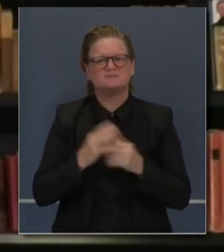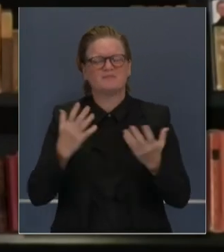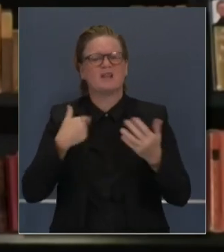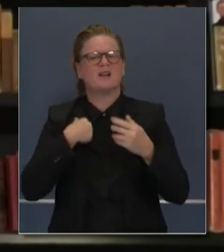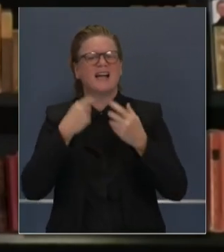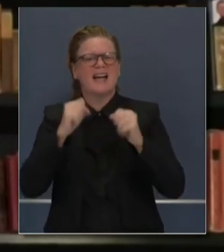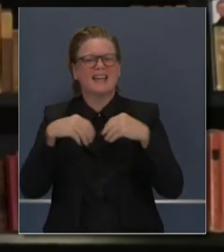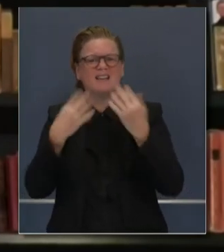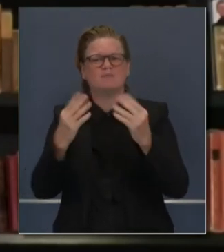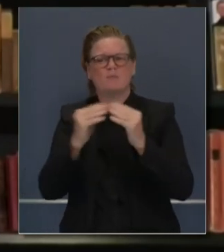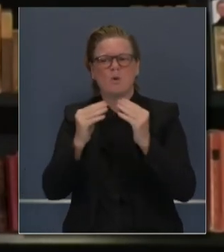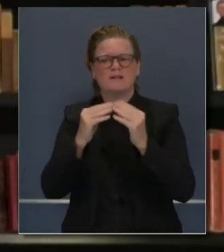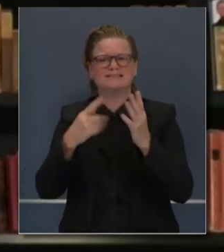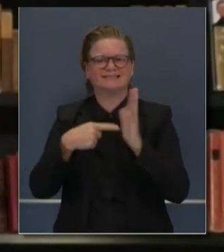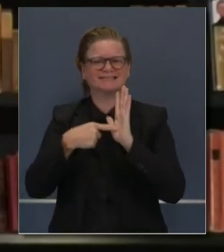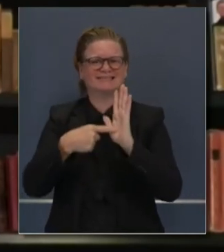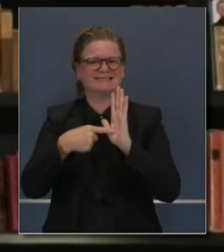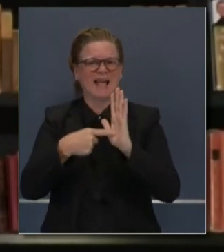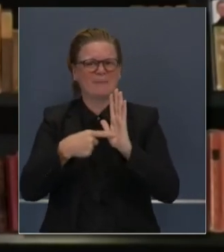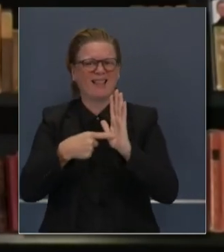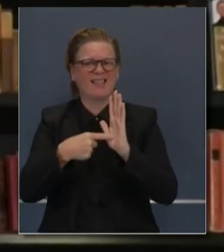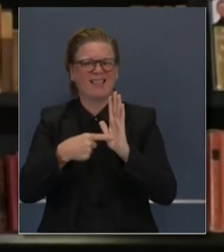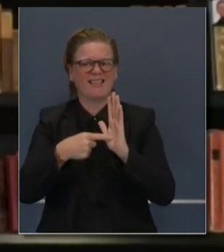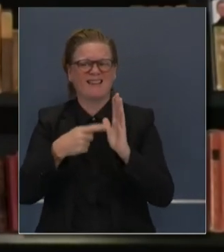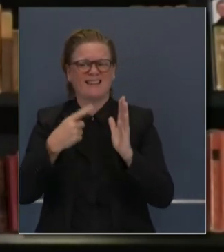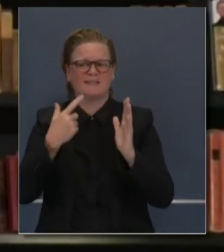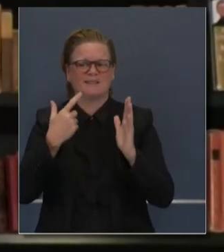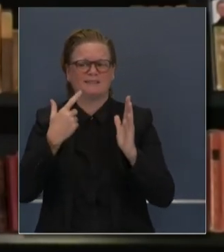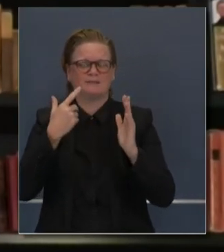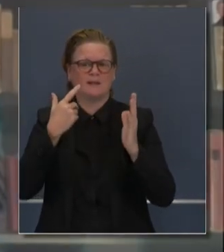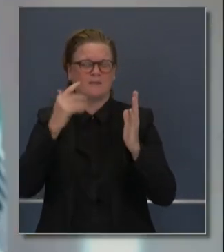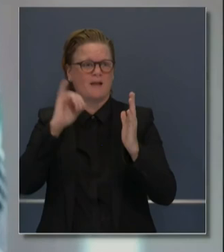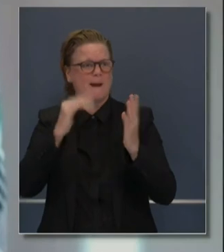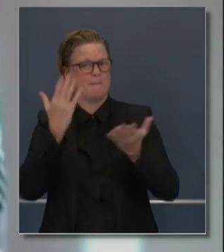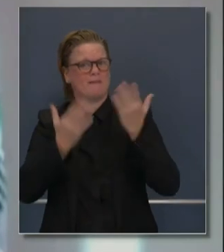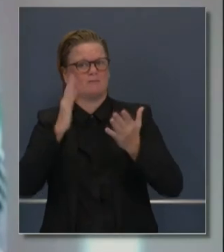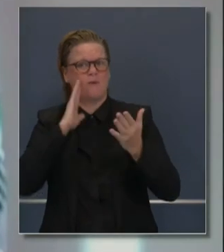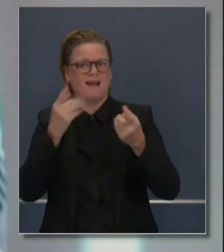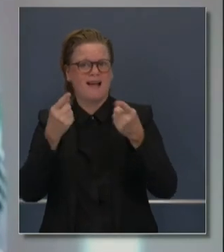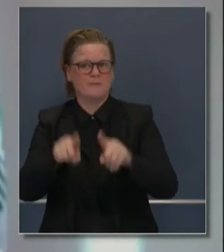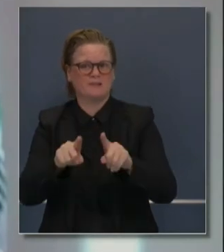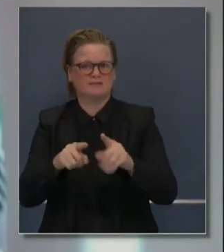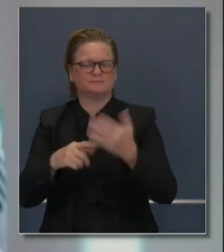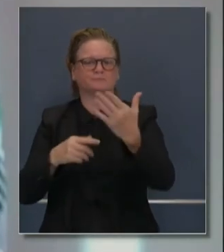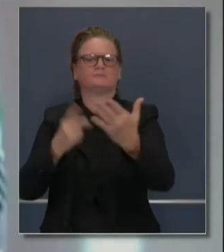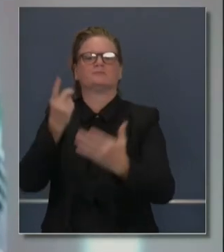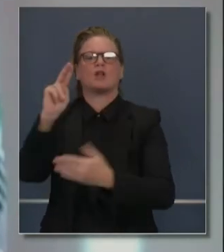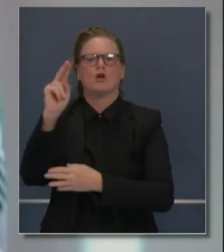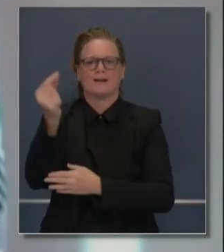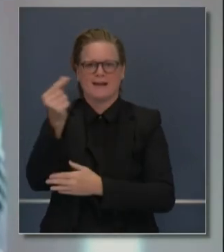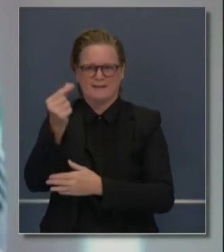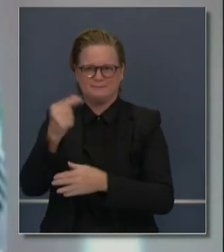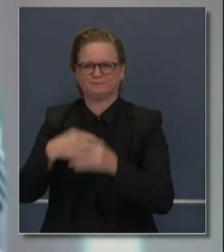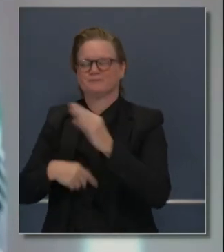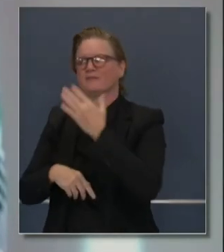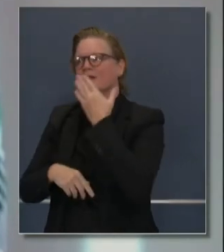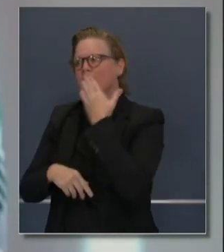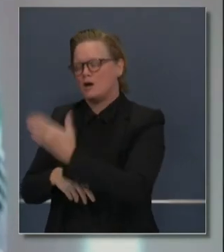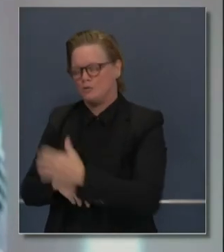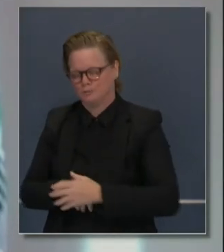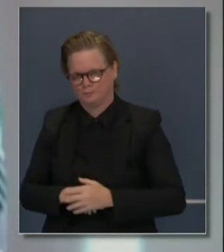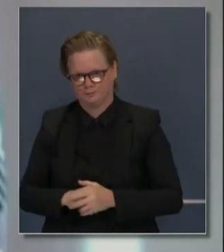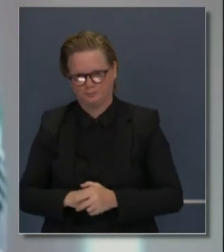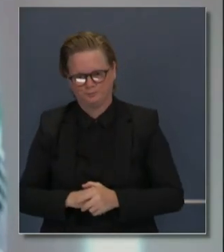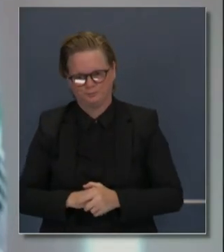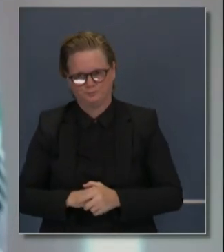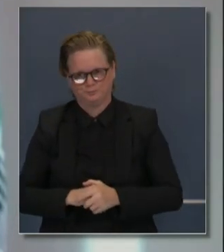anticipate us taking over the next few weeks. Yeah, thanks, Governor. And Sophia, thank you for the thoughtful and important